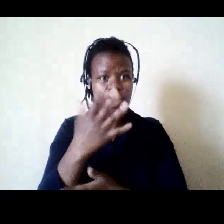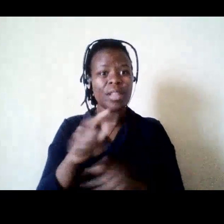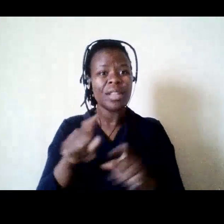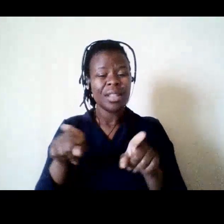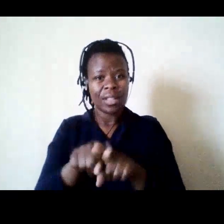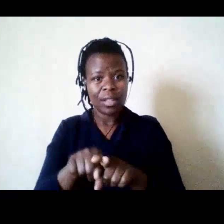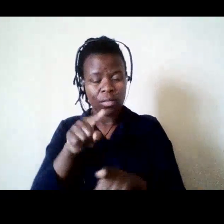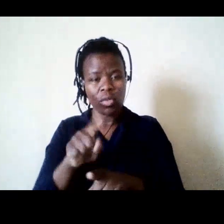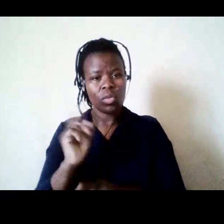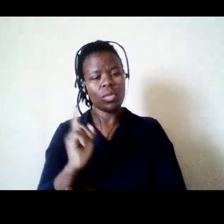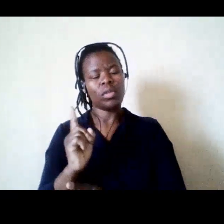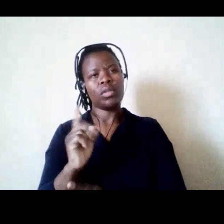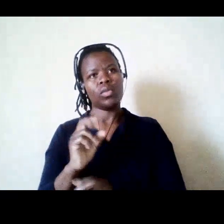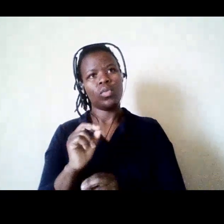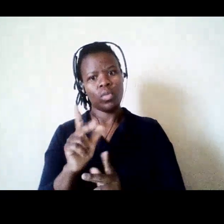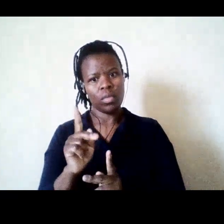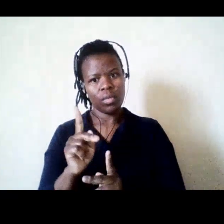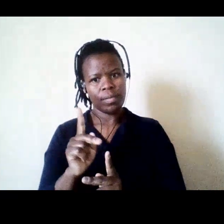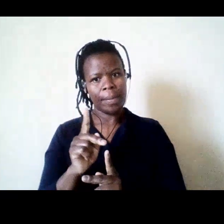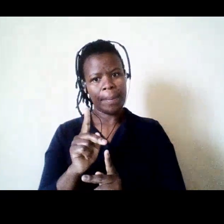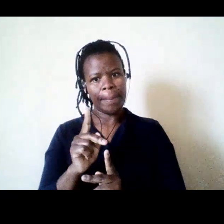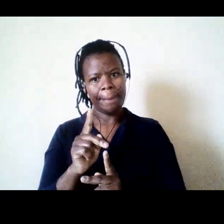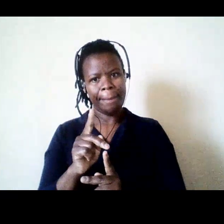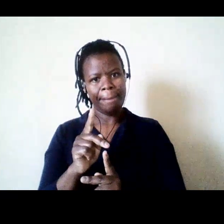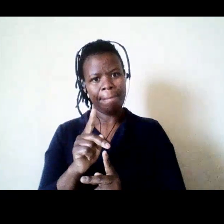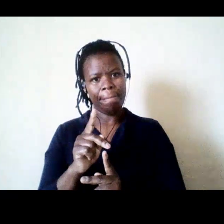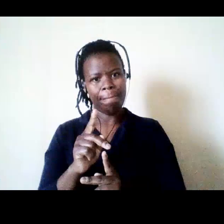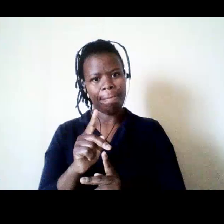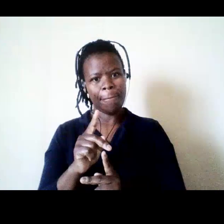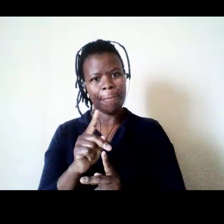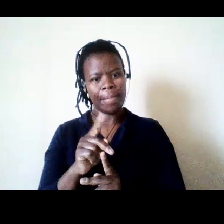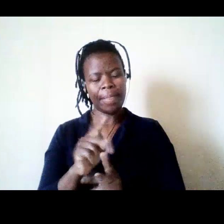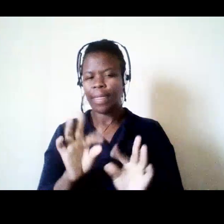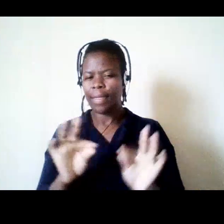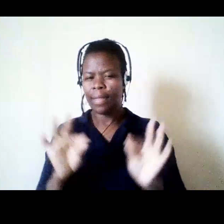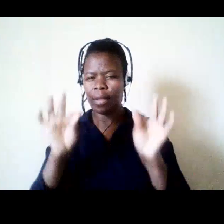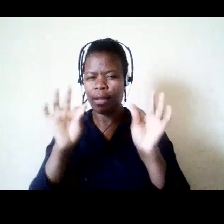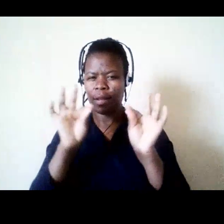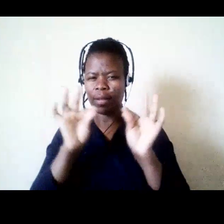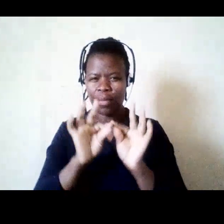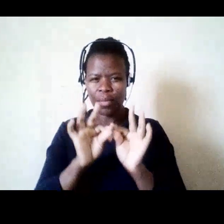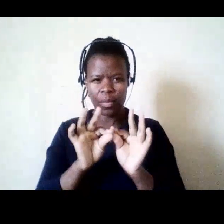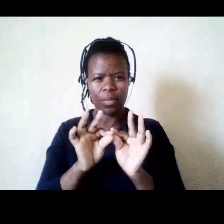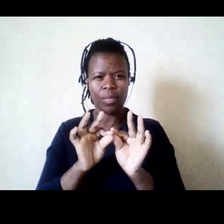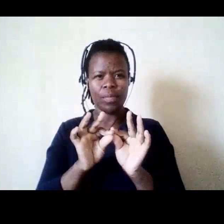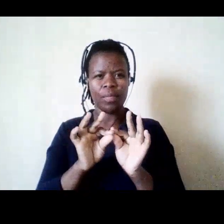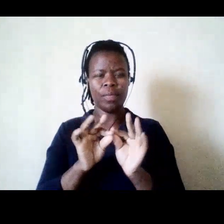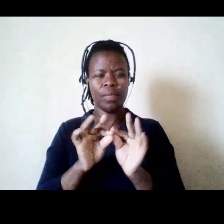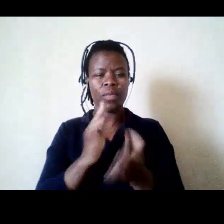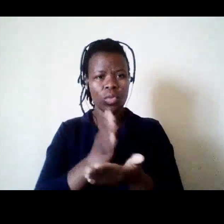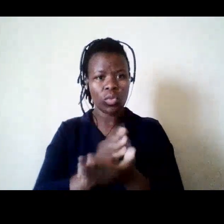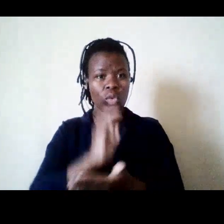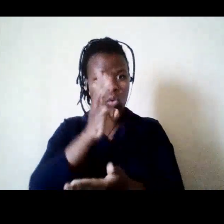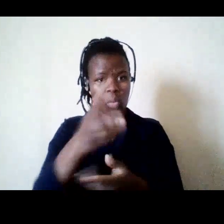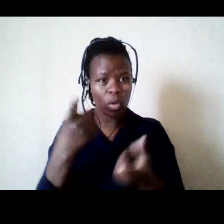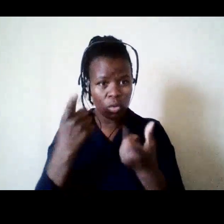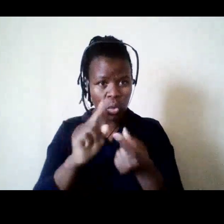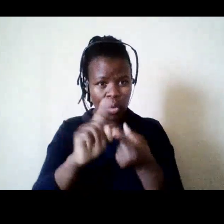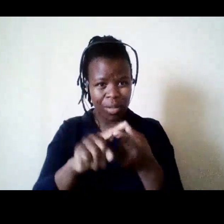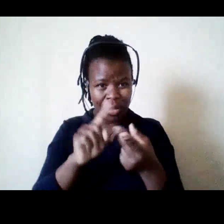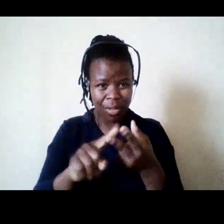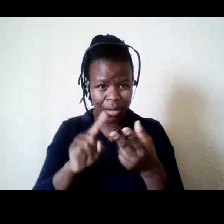Because evidence is very important. Use that as evidence to not say, oh, you say you're going to do this, but look at the implementation. It's not